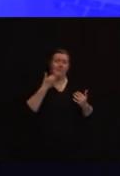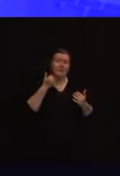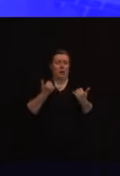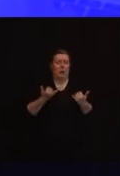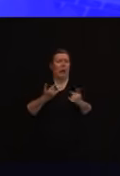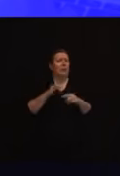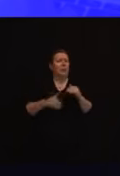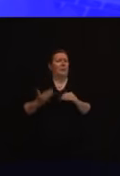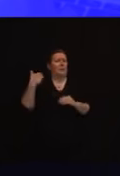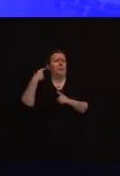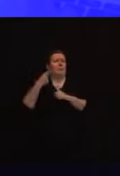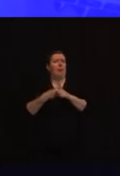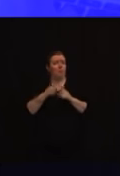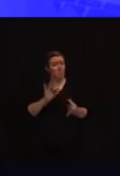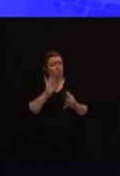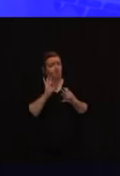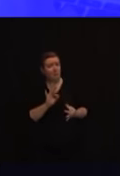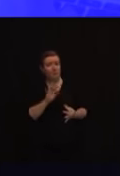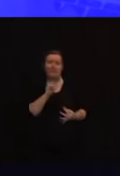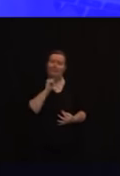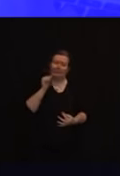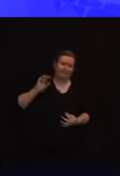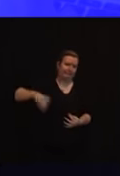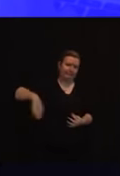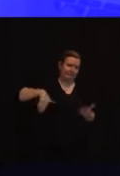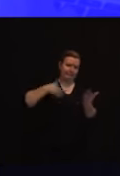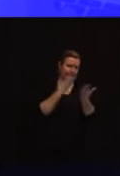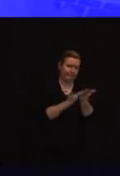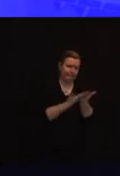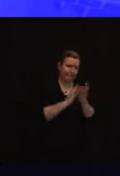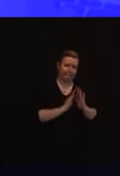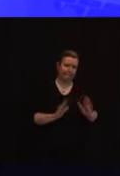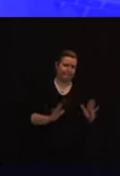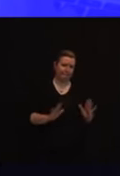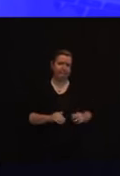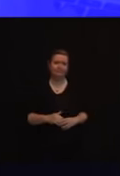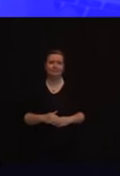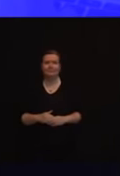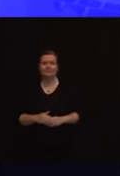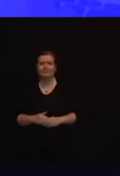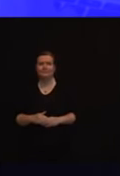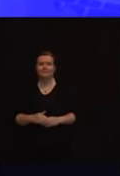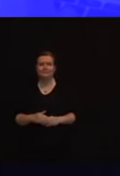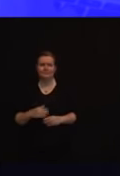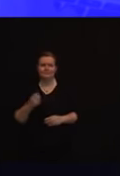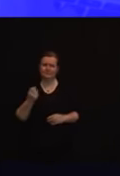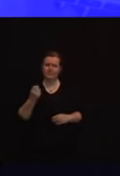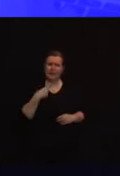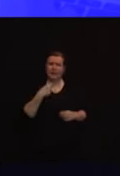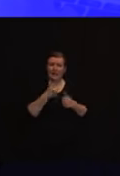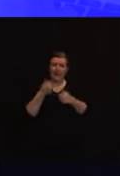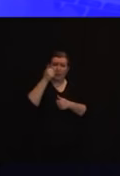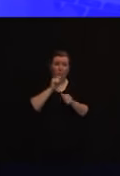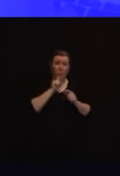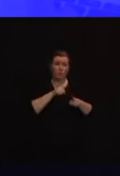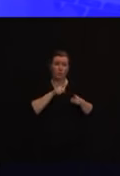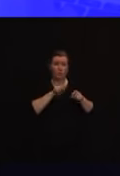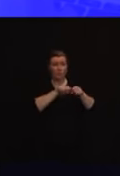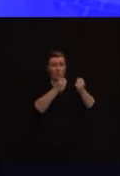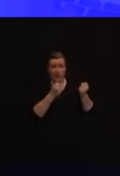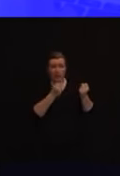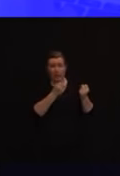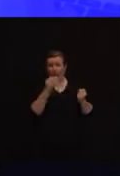governor said. And with regards to the EO violations, overlaying that with positive tests, I think it's going to be a question